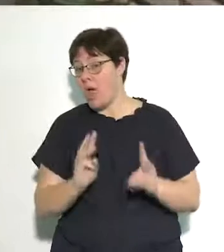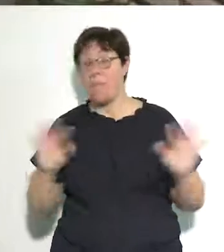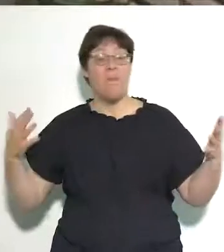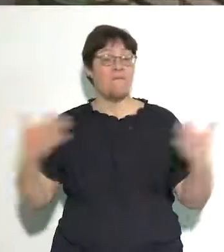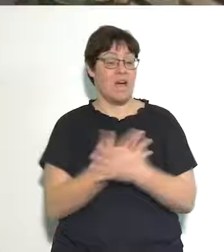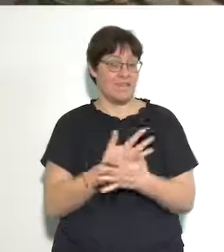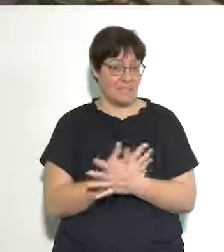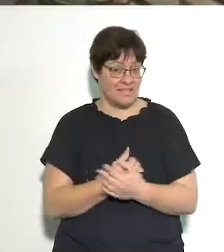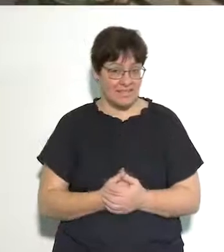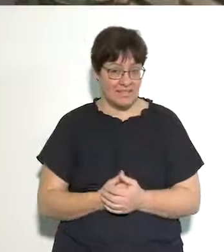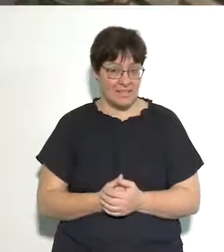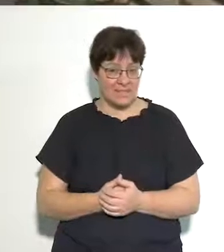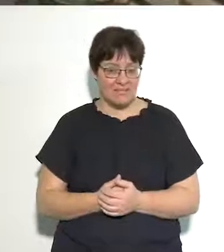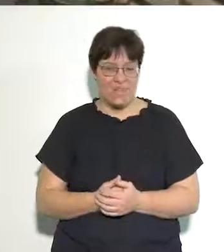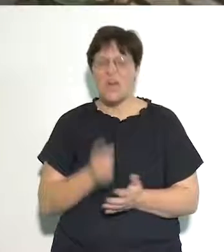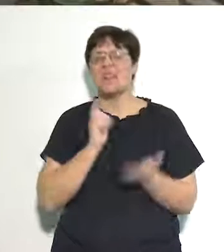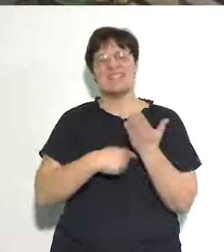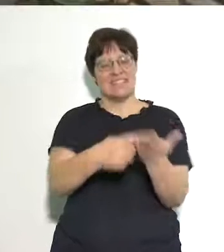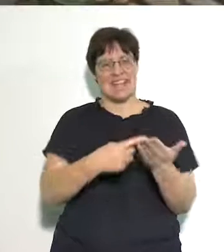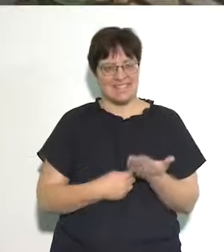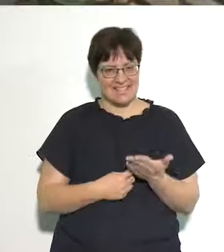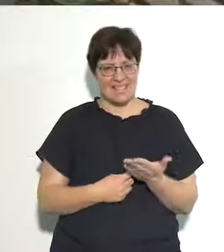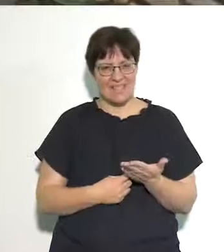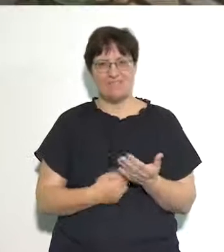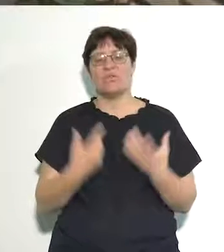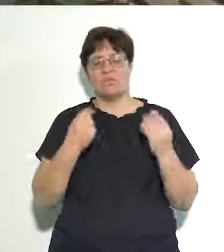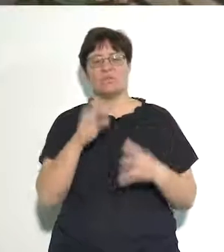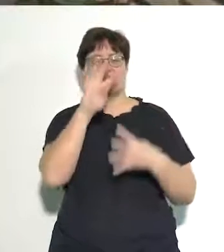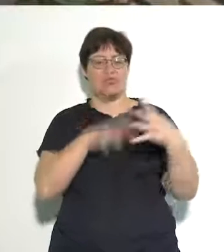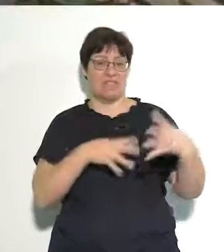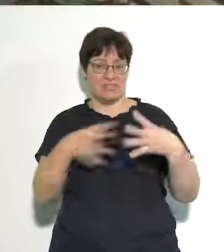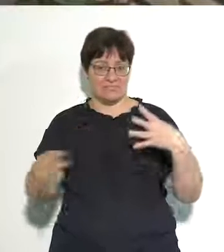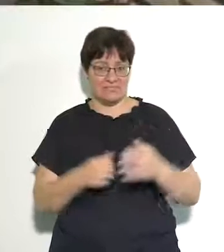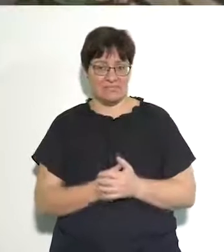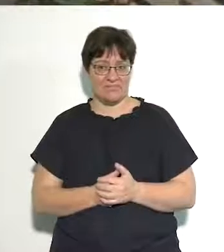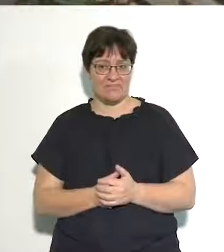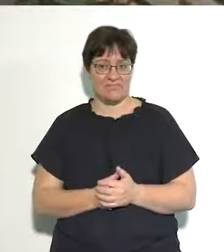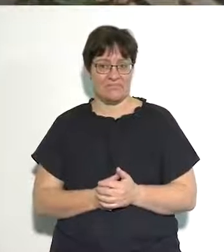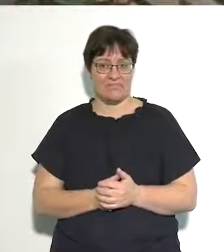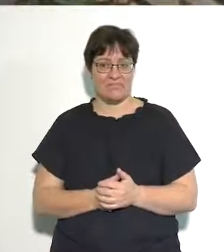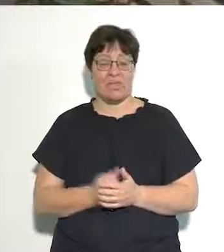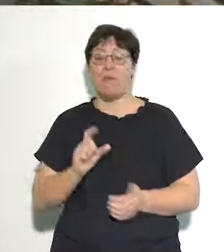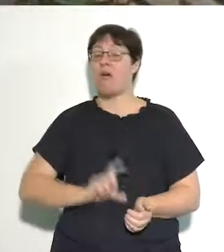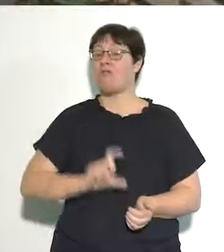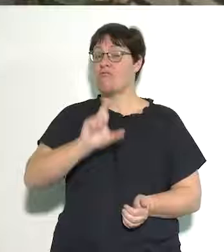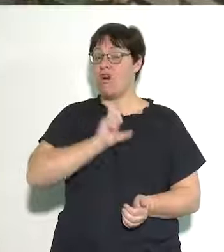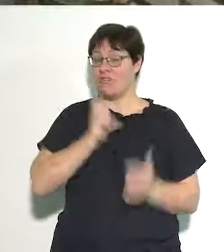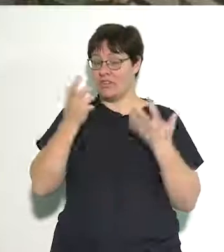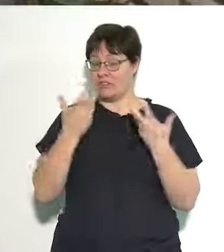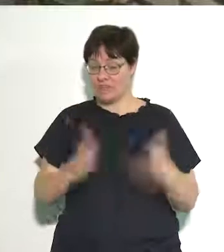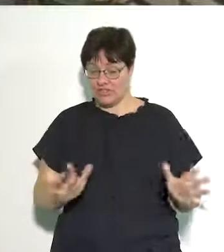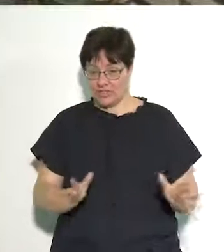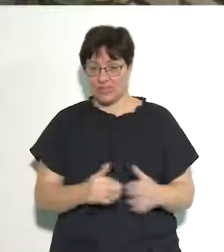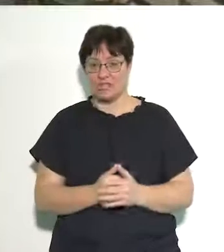way to get there? You can talk about things like that when you do your grid. Then, when children are confident